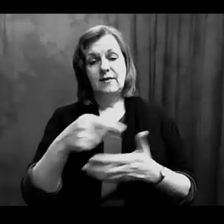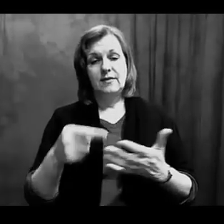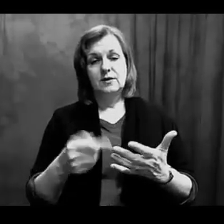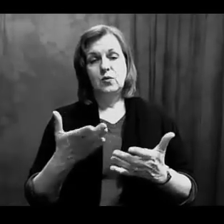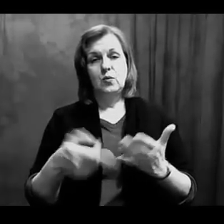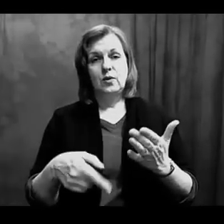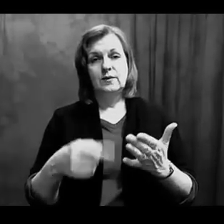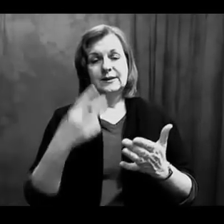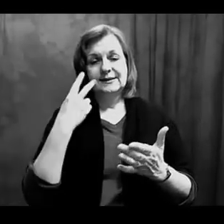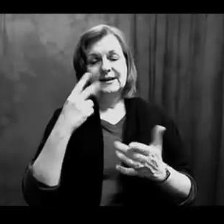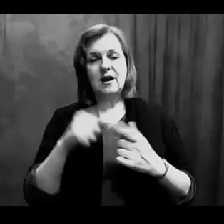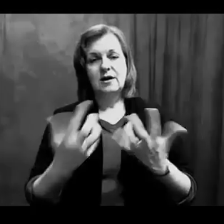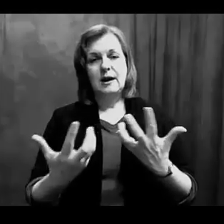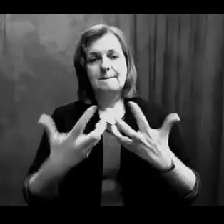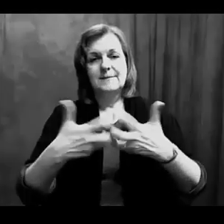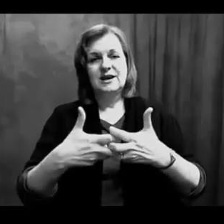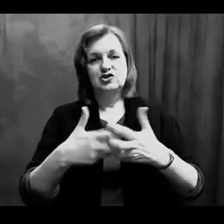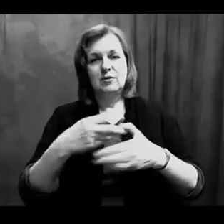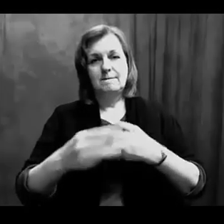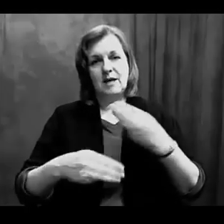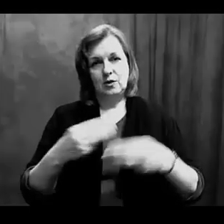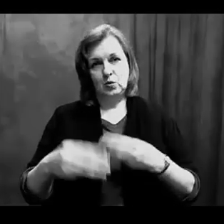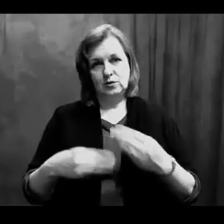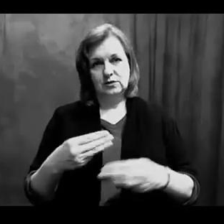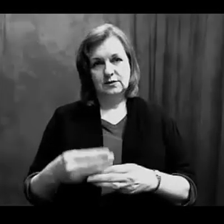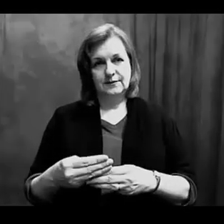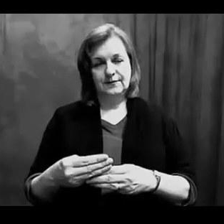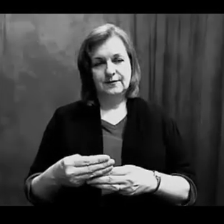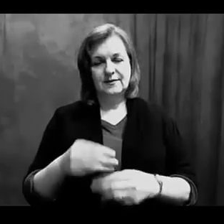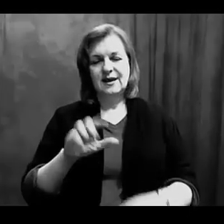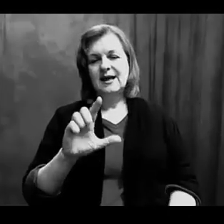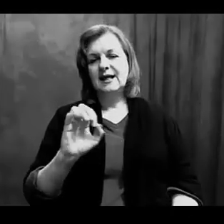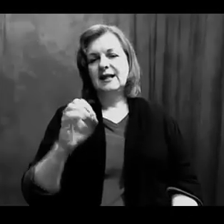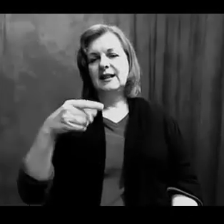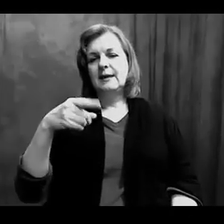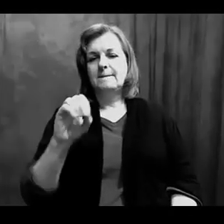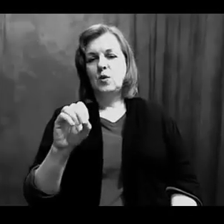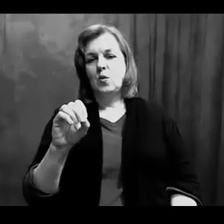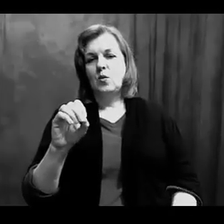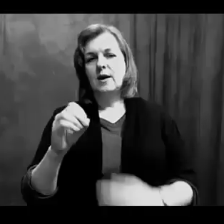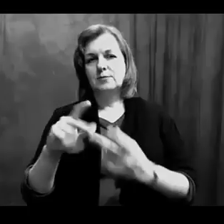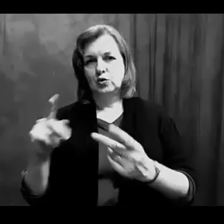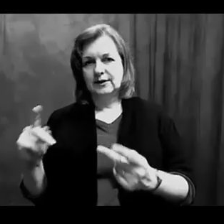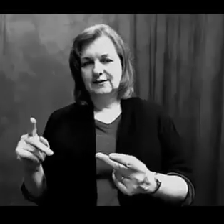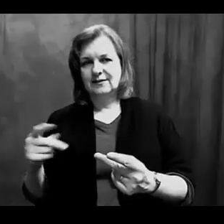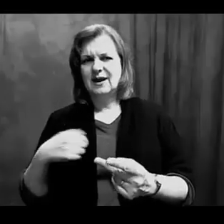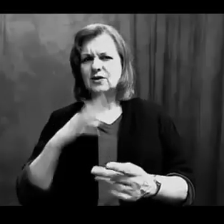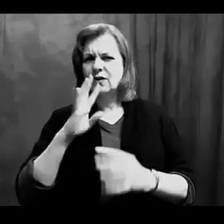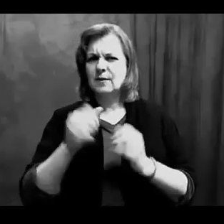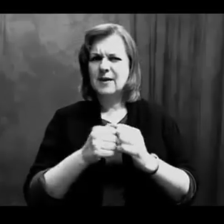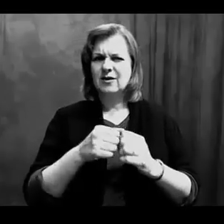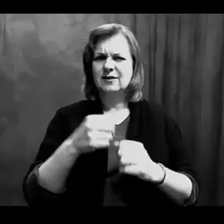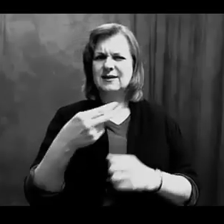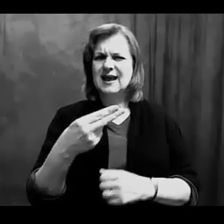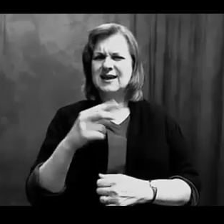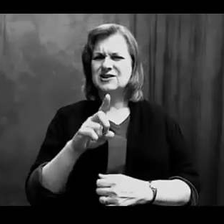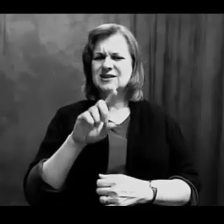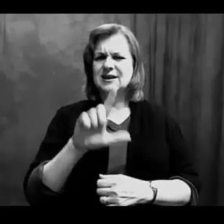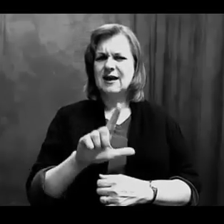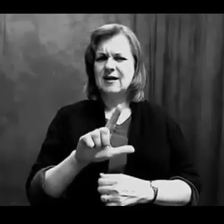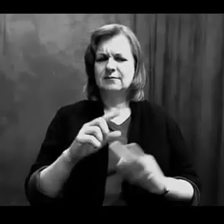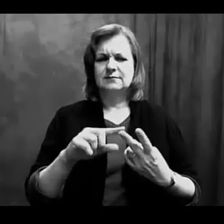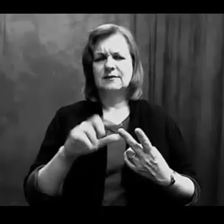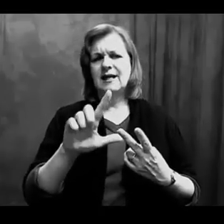like we talked about, but many of the things that we're going to see are actually what we call combo or combination molecules. So lipoproteins,